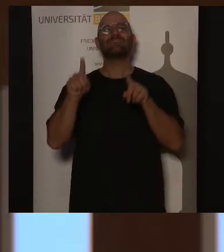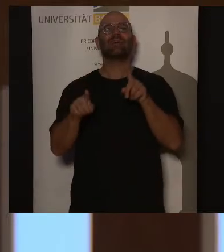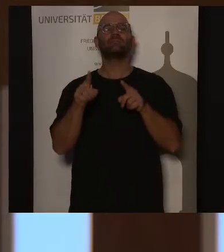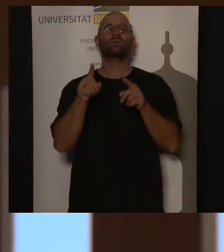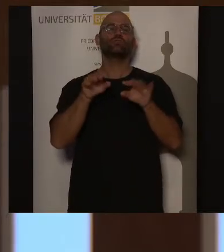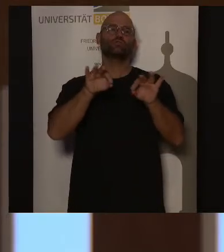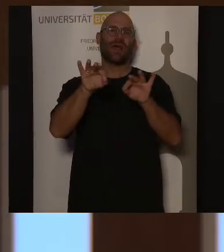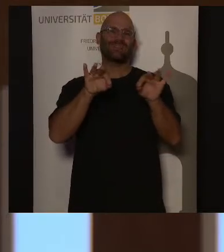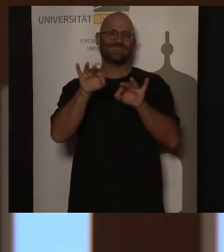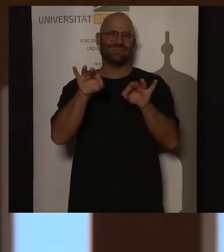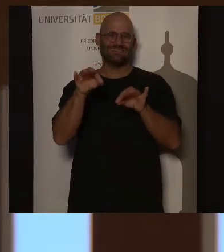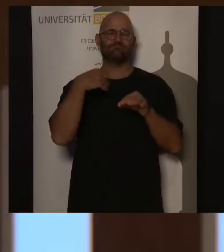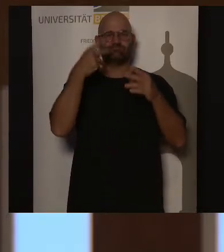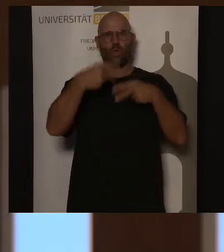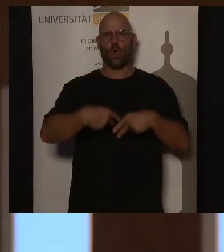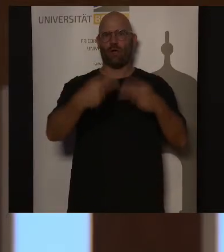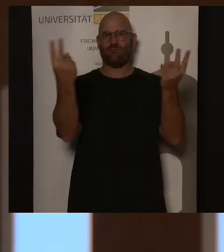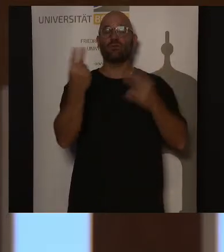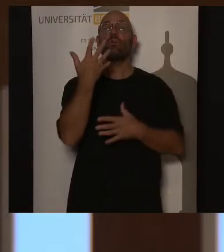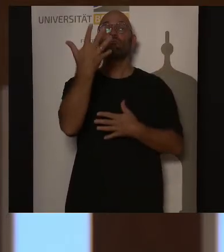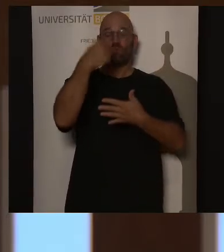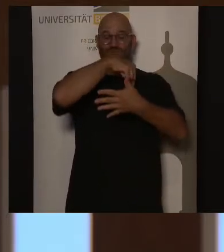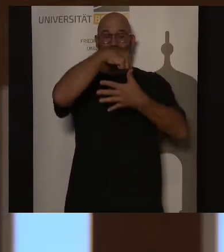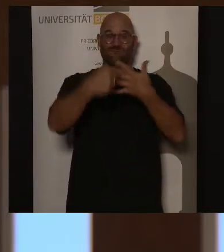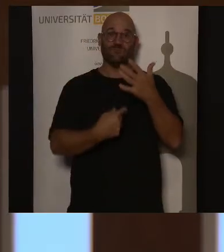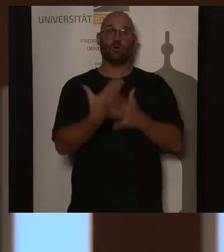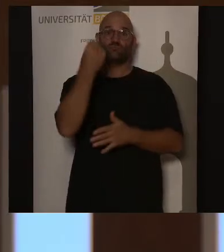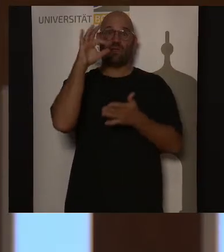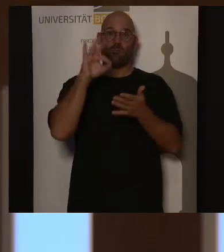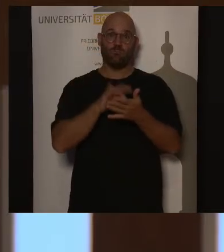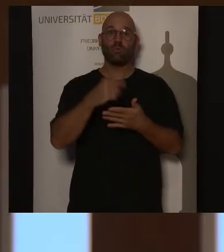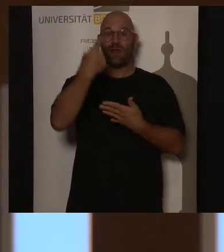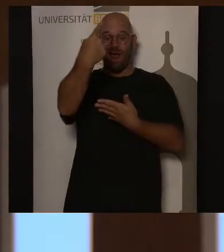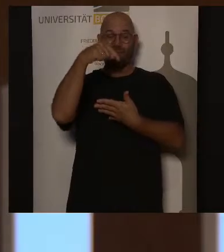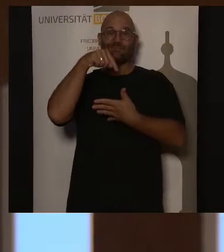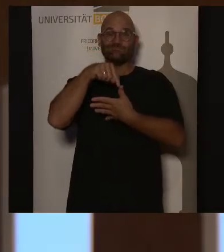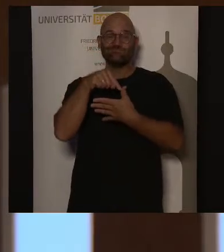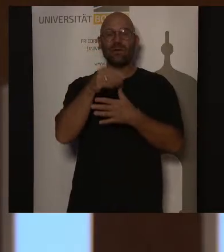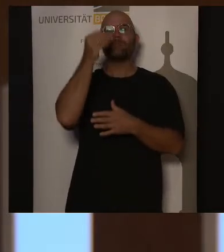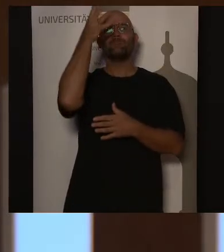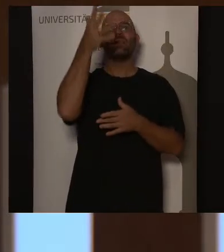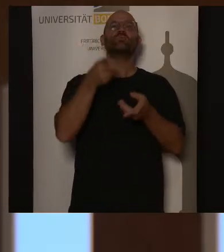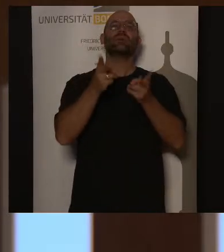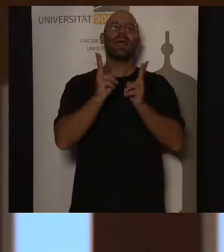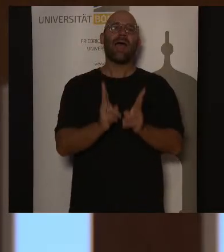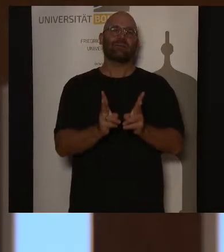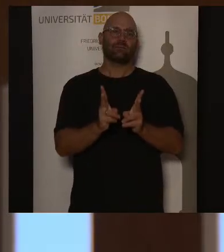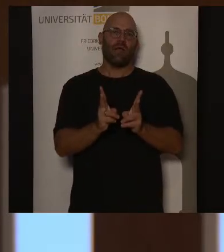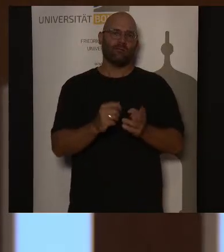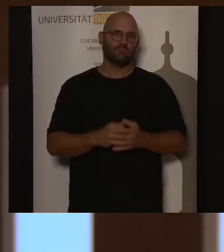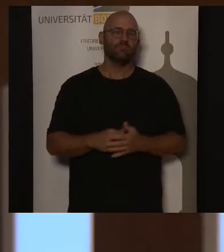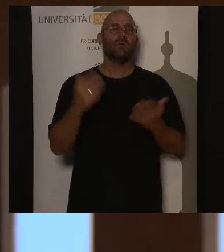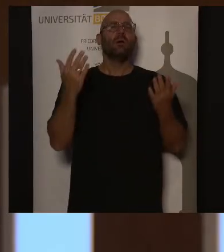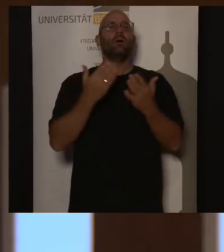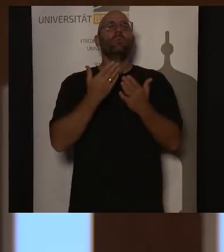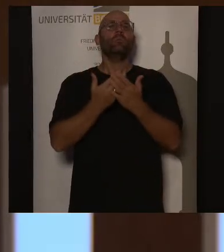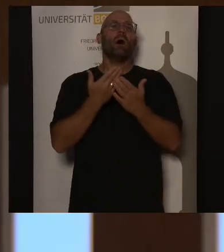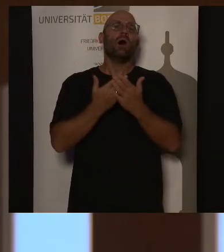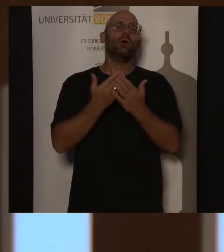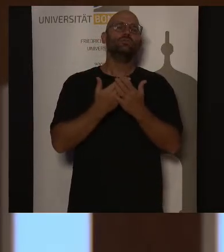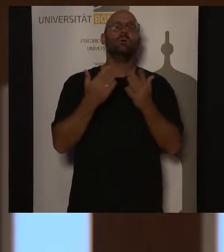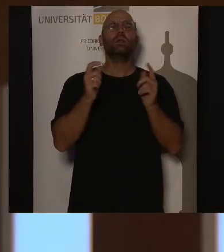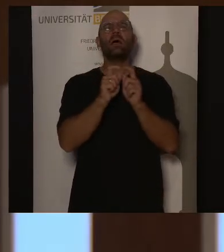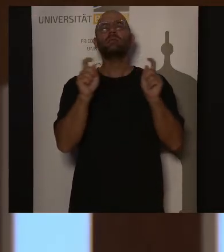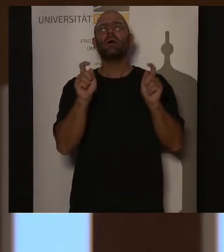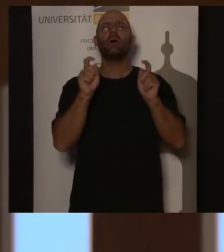recently published our diversity strategy that has 5 action areas, one of them being educational